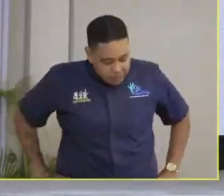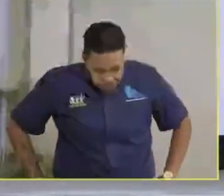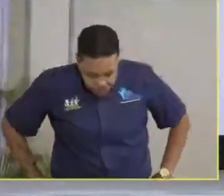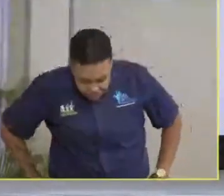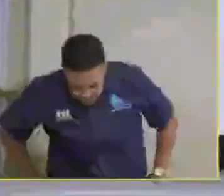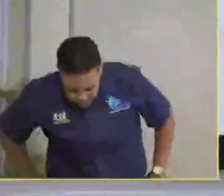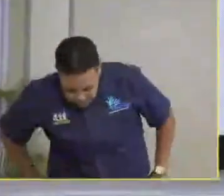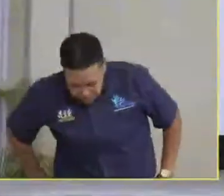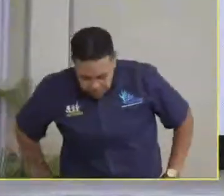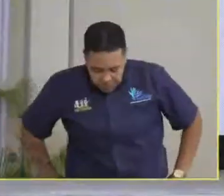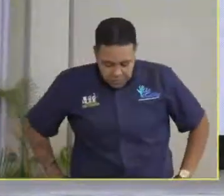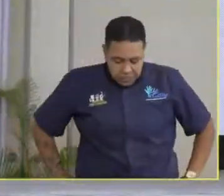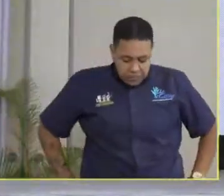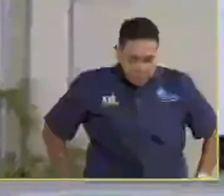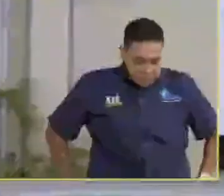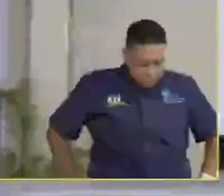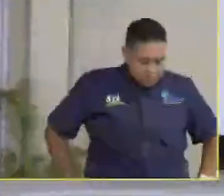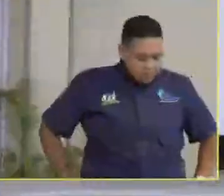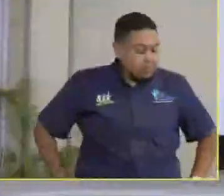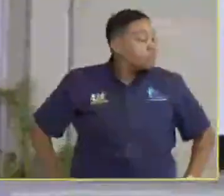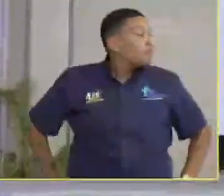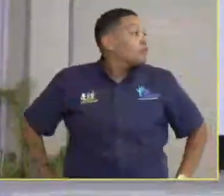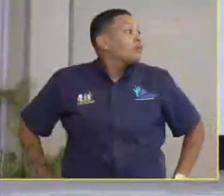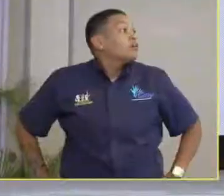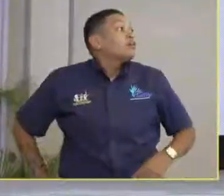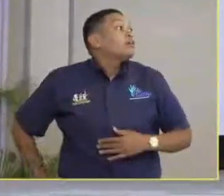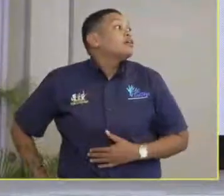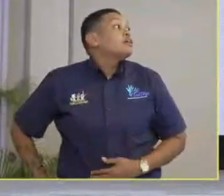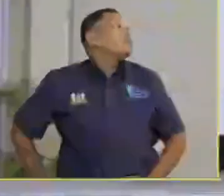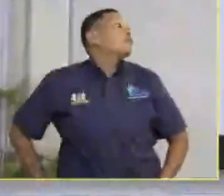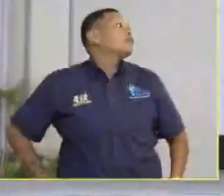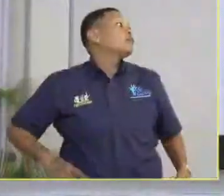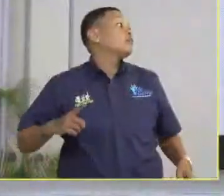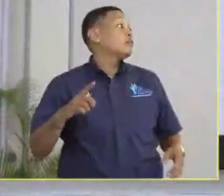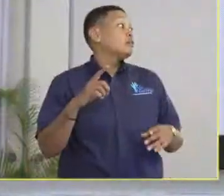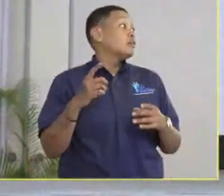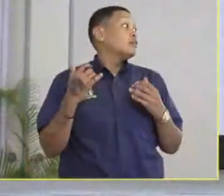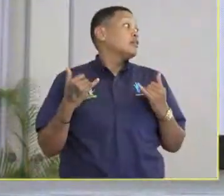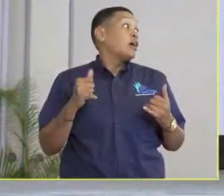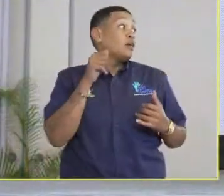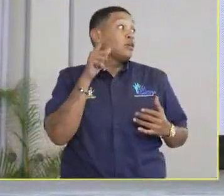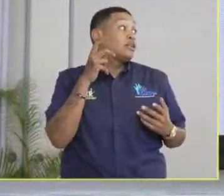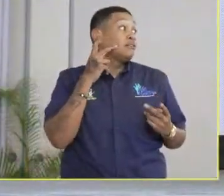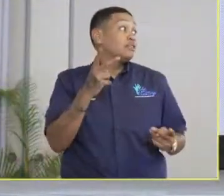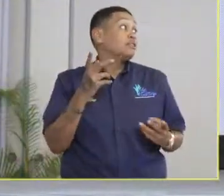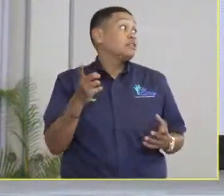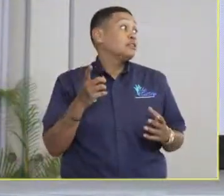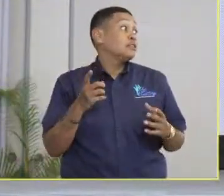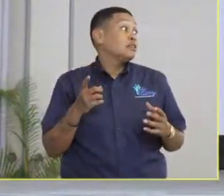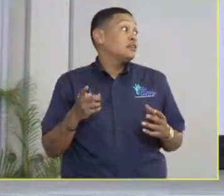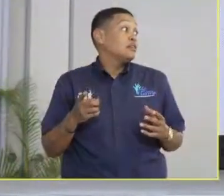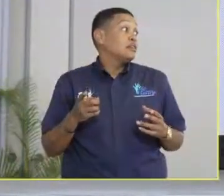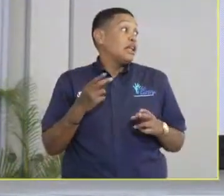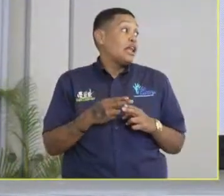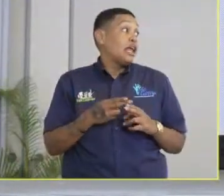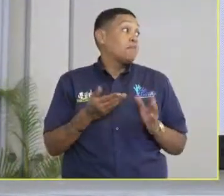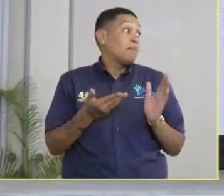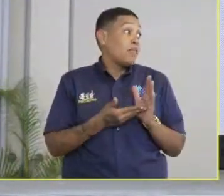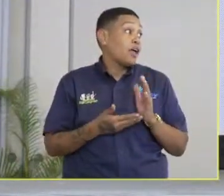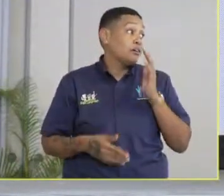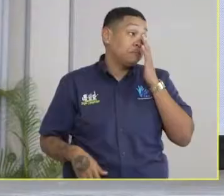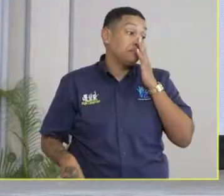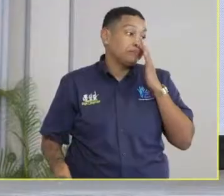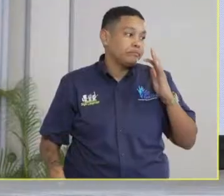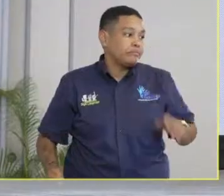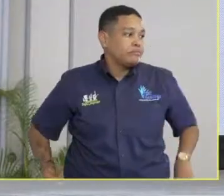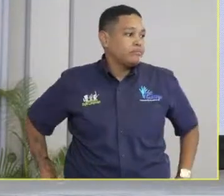jump onto your phones, and for the persons, anybody inside you're already logged in, not just visited the site, but you're logged in, your name is there,